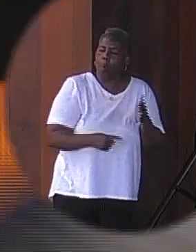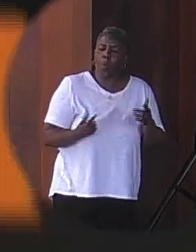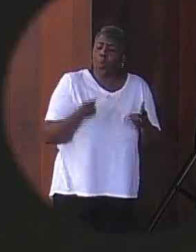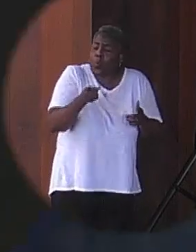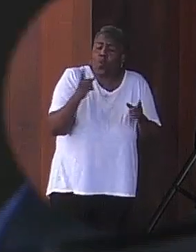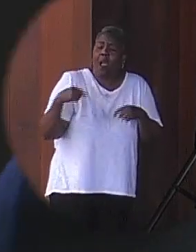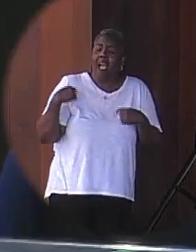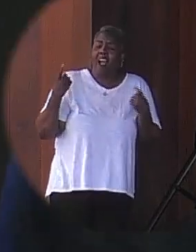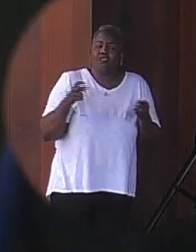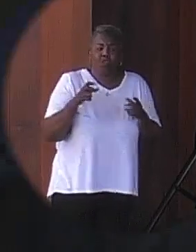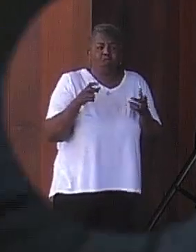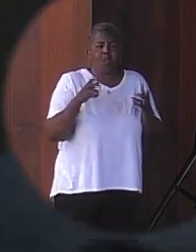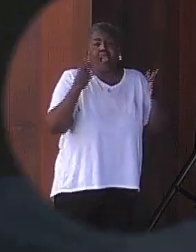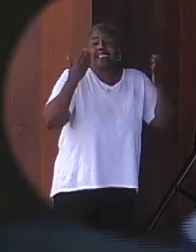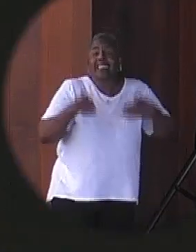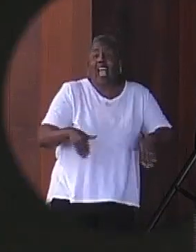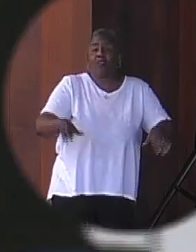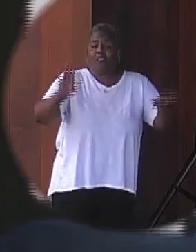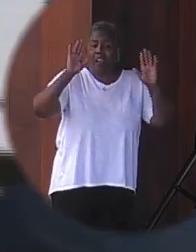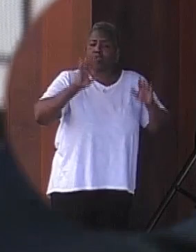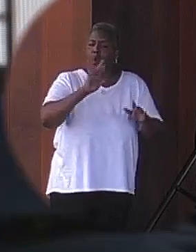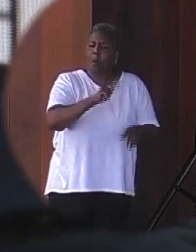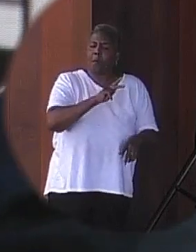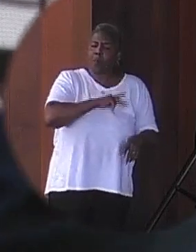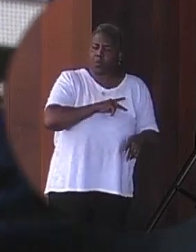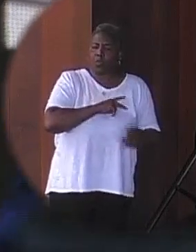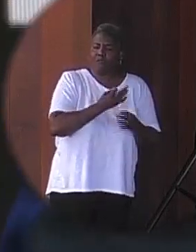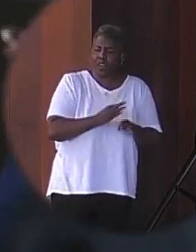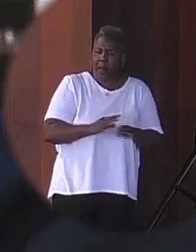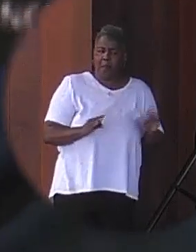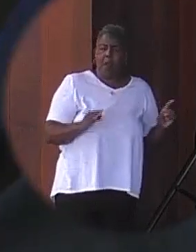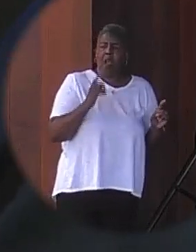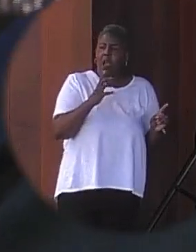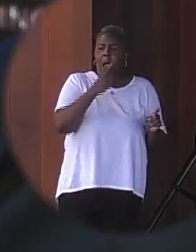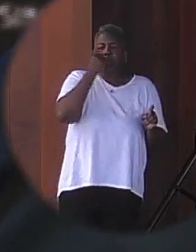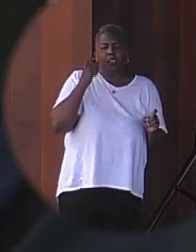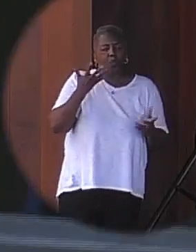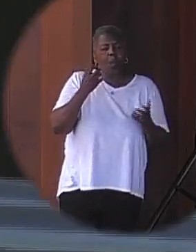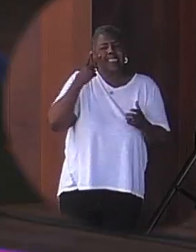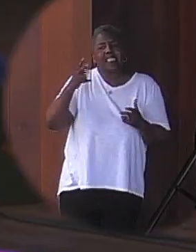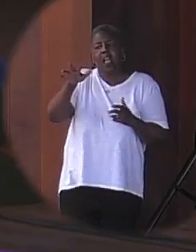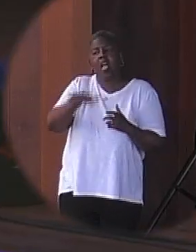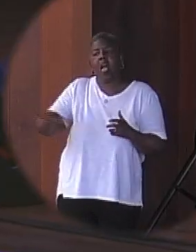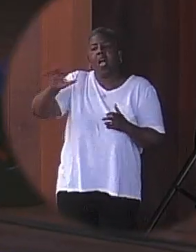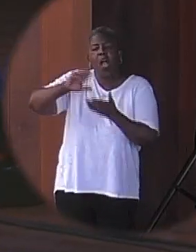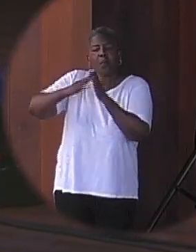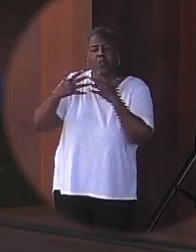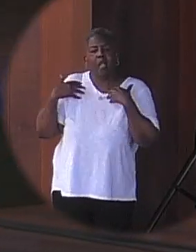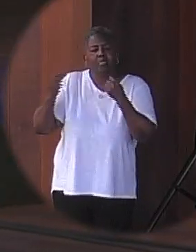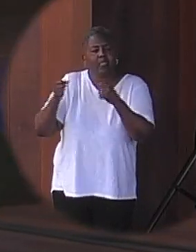Have you ever sacrificed personal liberty for communal responsibility? Come on.